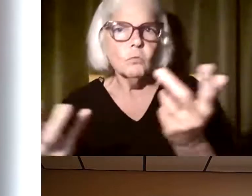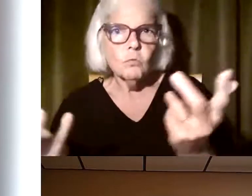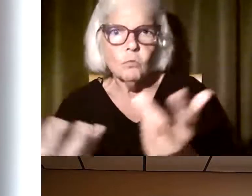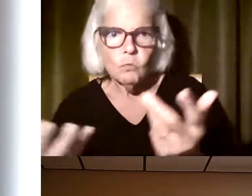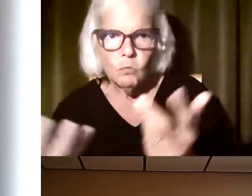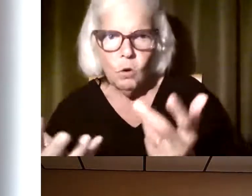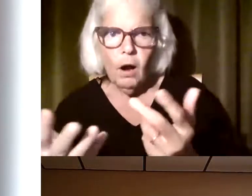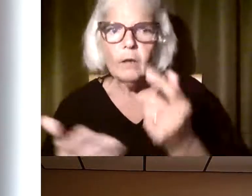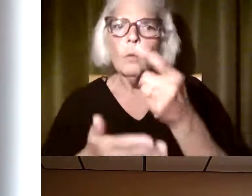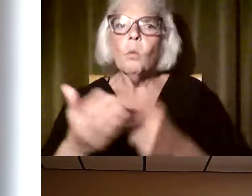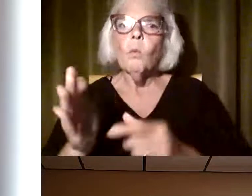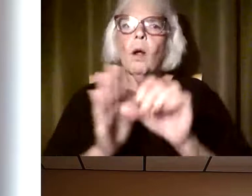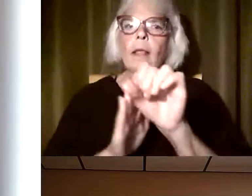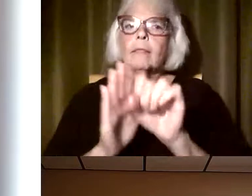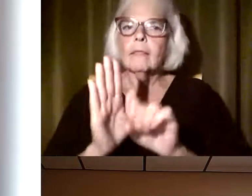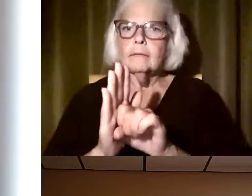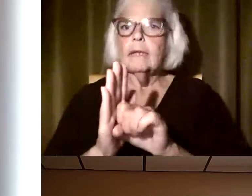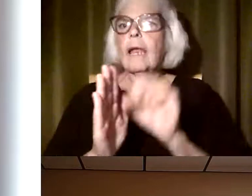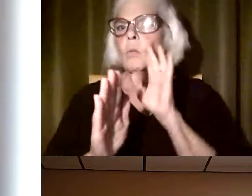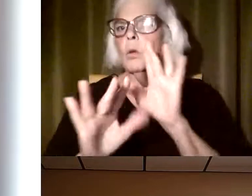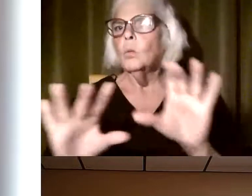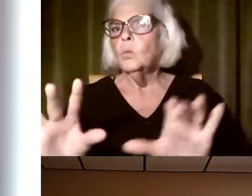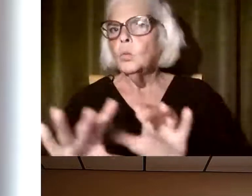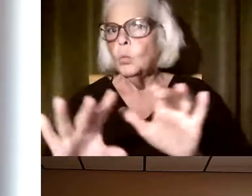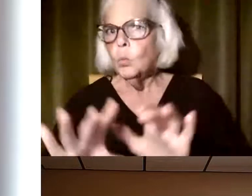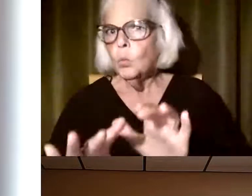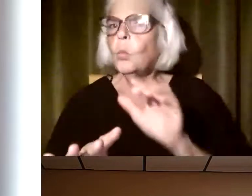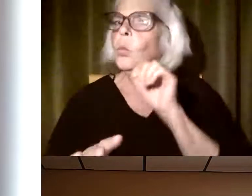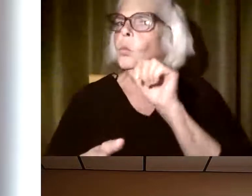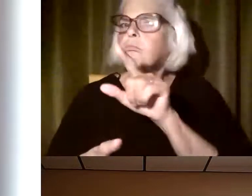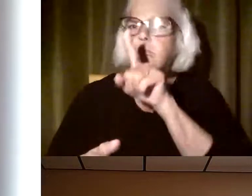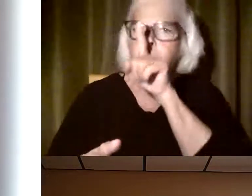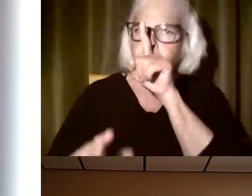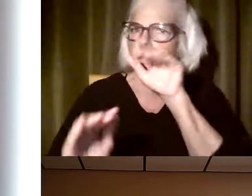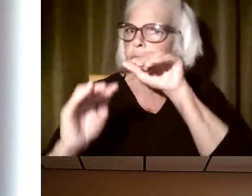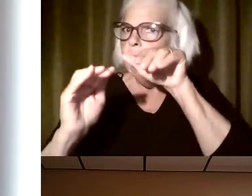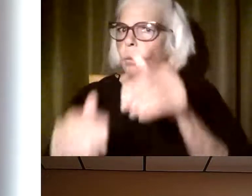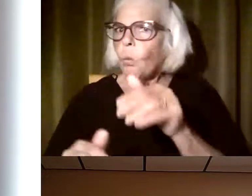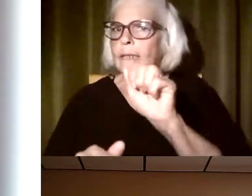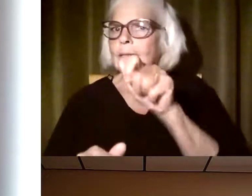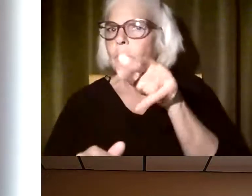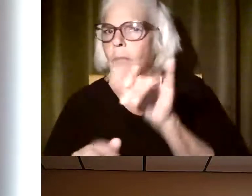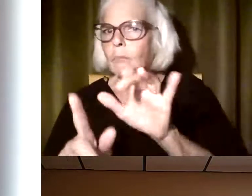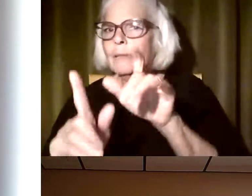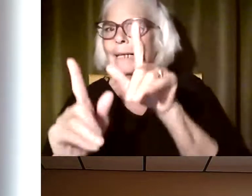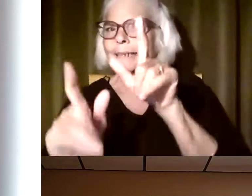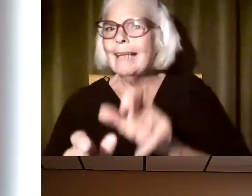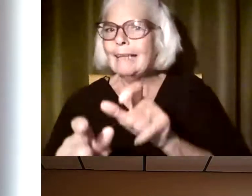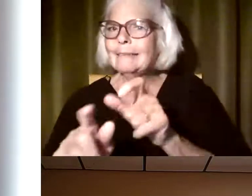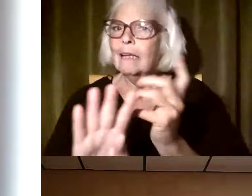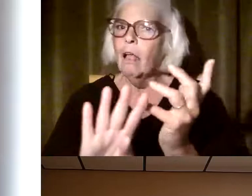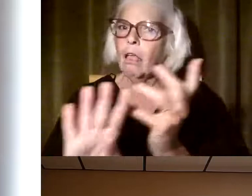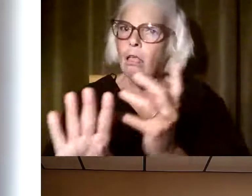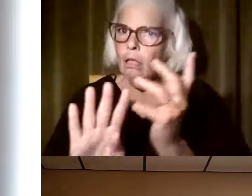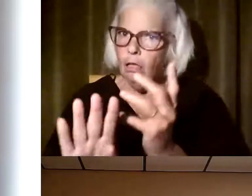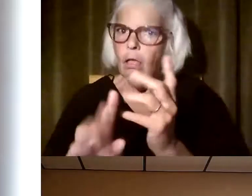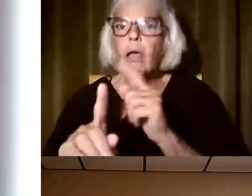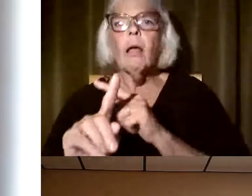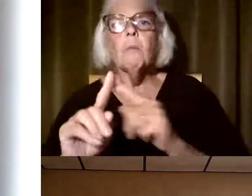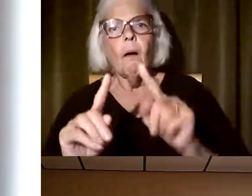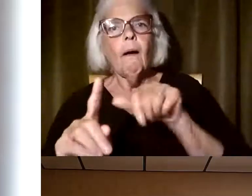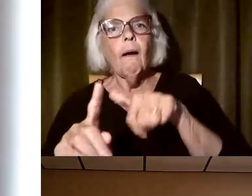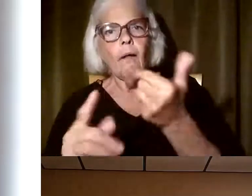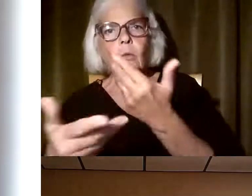from our public testing sites. And I'm hoping to be an active listener as well to gather